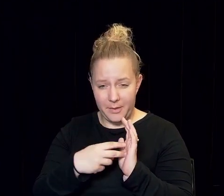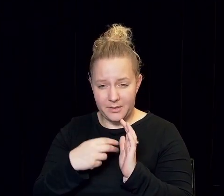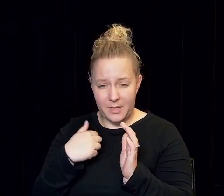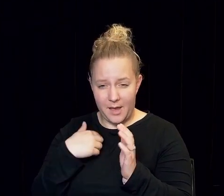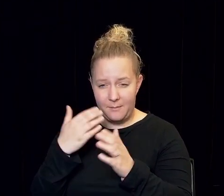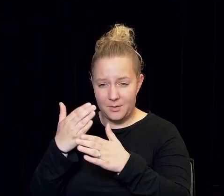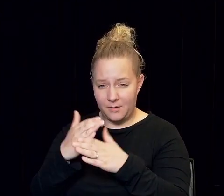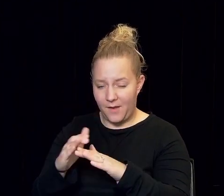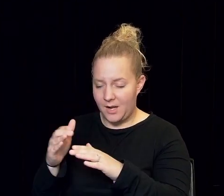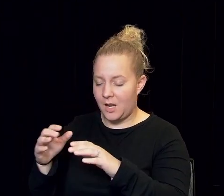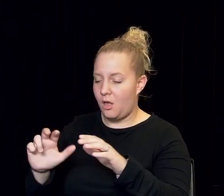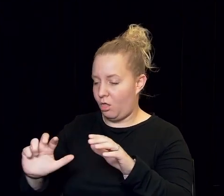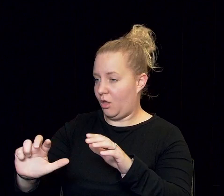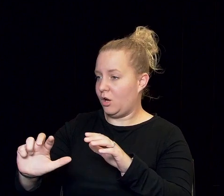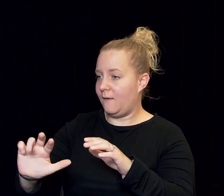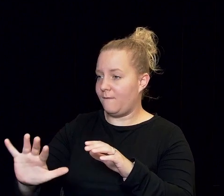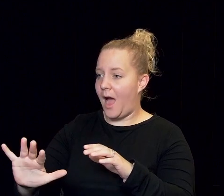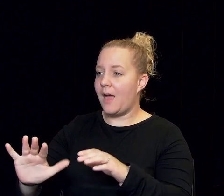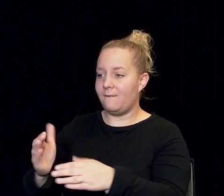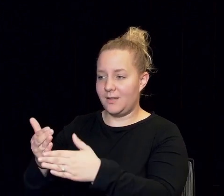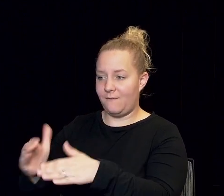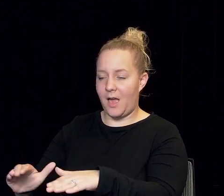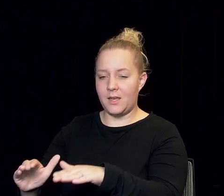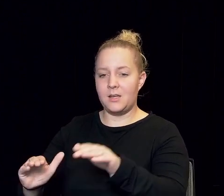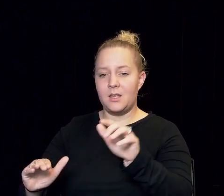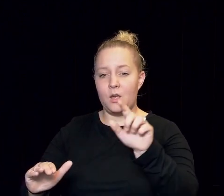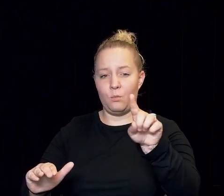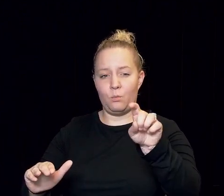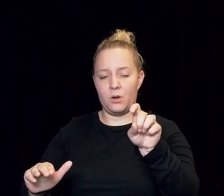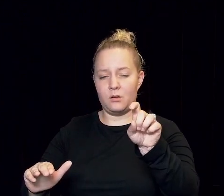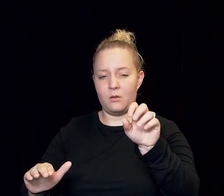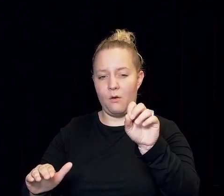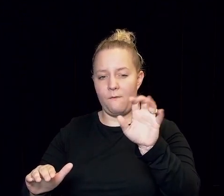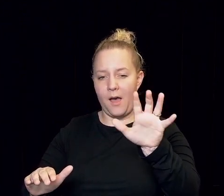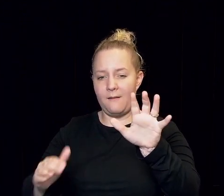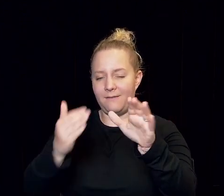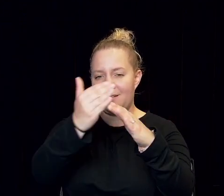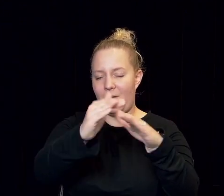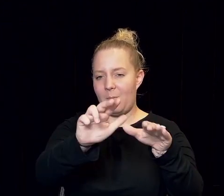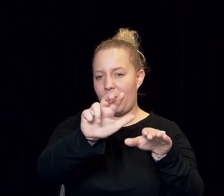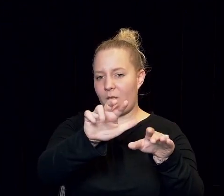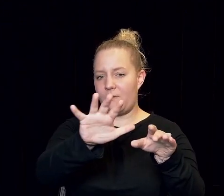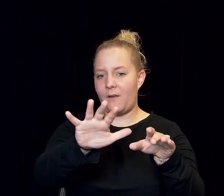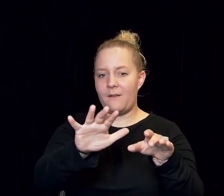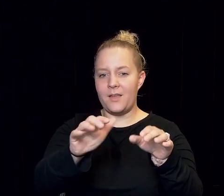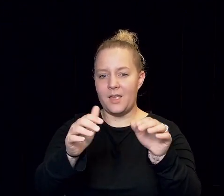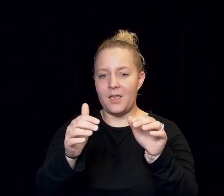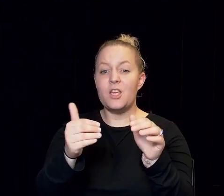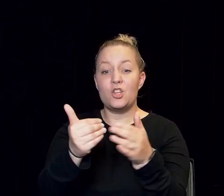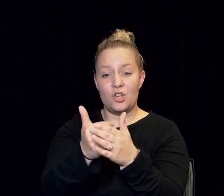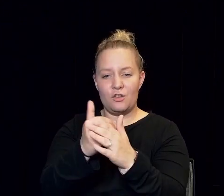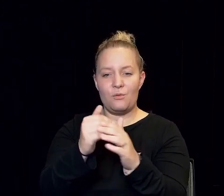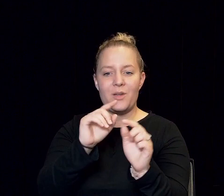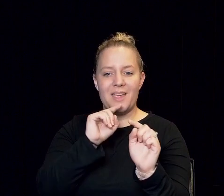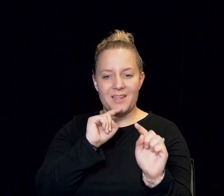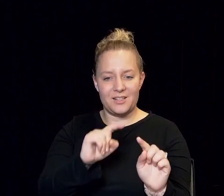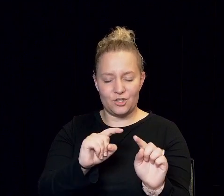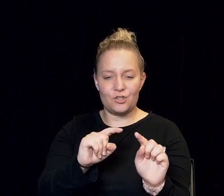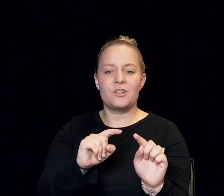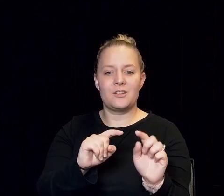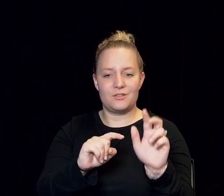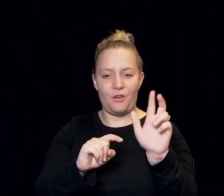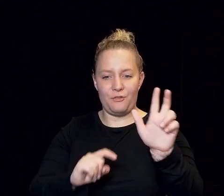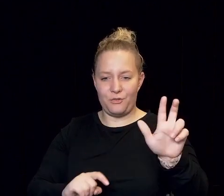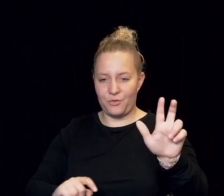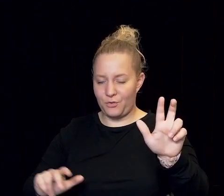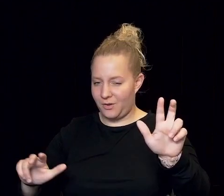by 35 and me dividing this one by 35 to get that my new answer right there is